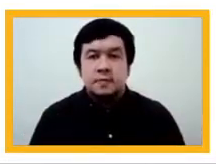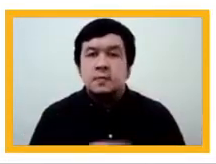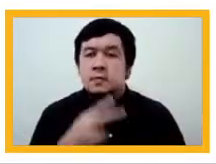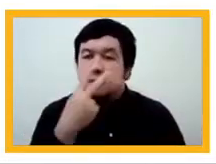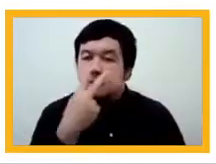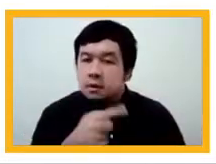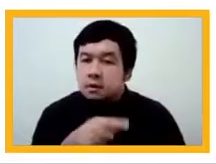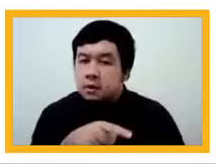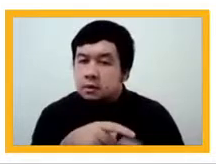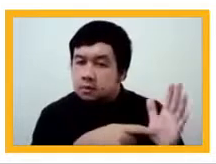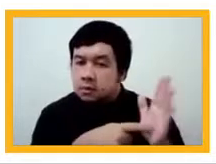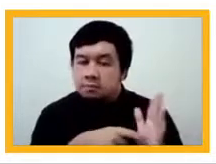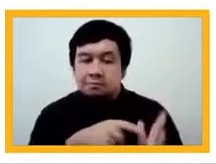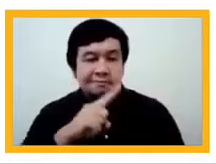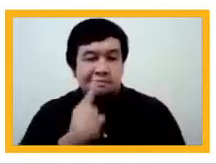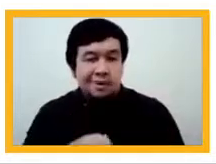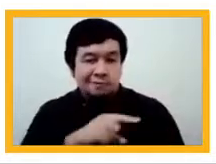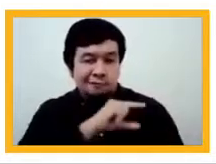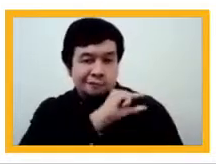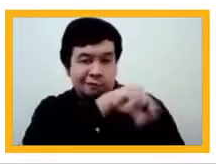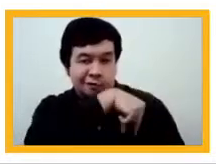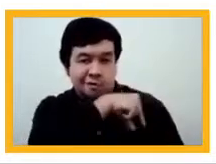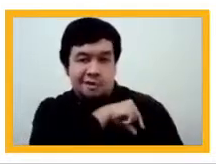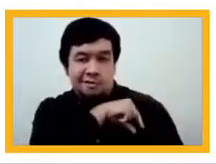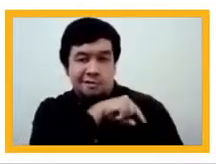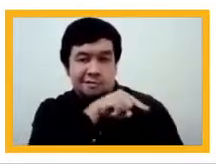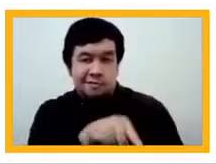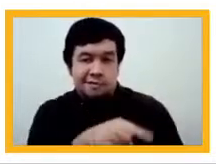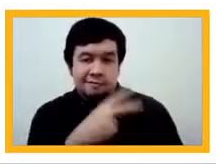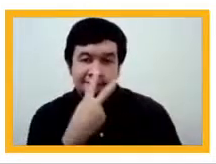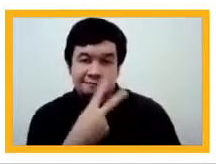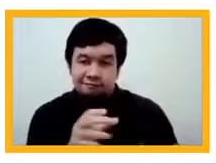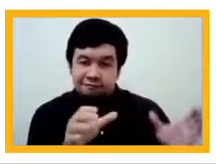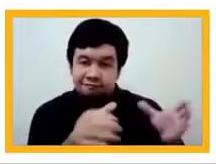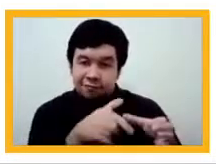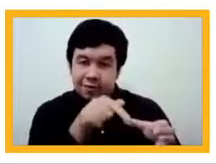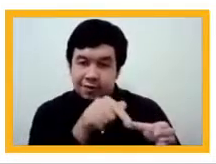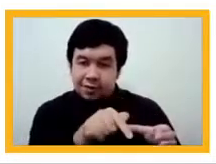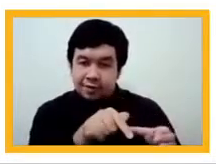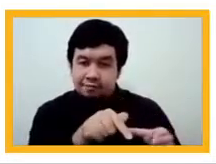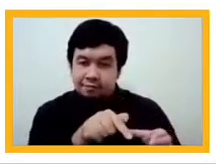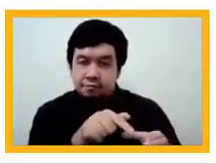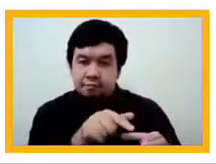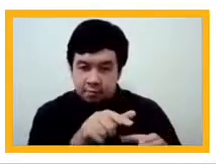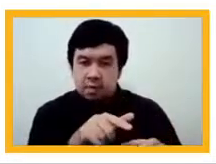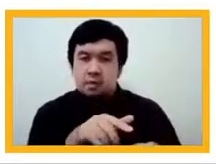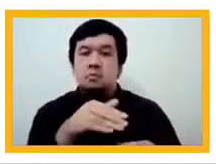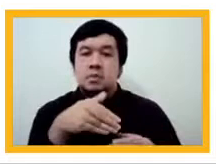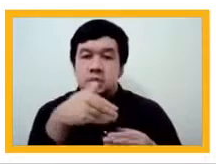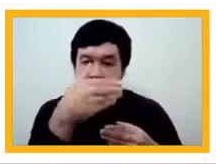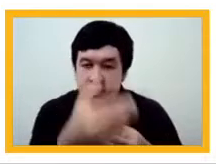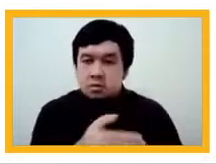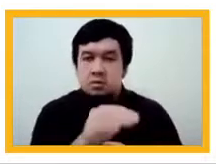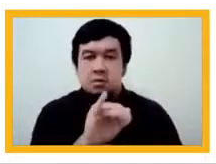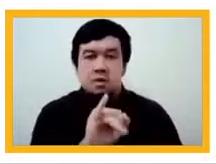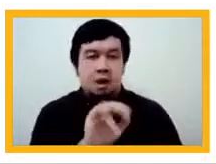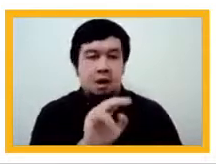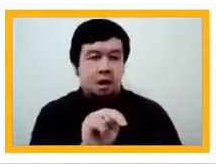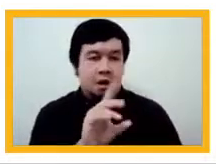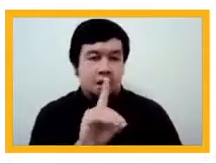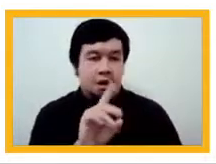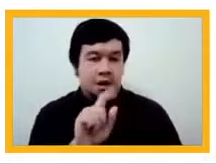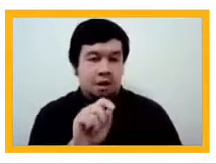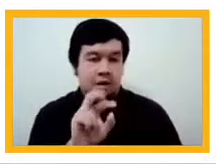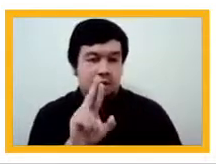In comparison, the Industrial Revolution was born in Great Britain, and the extent to which economic liberalism influenced